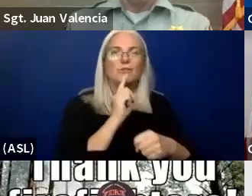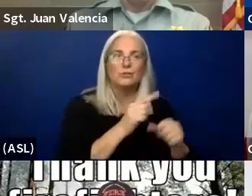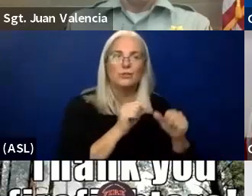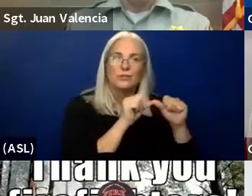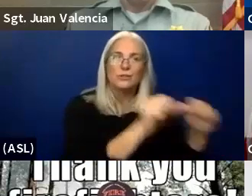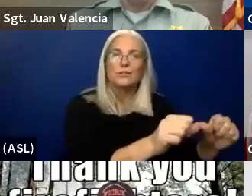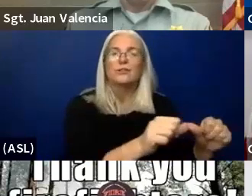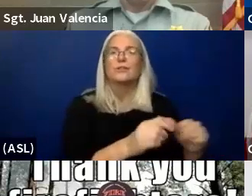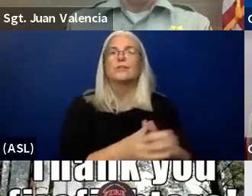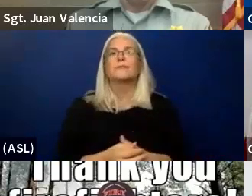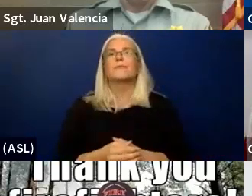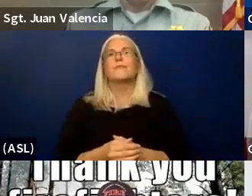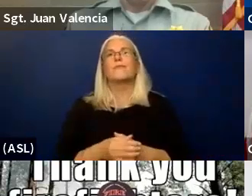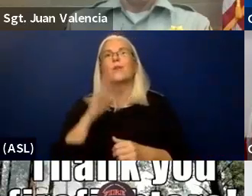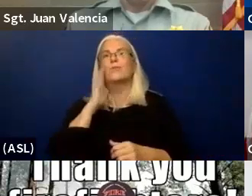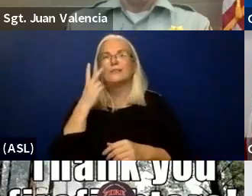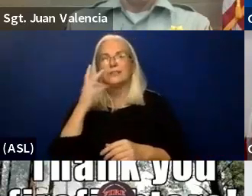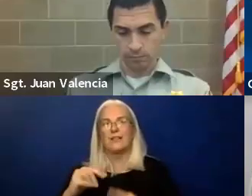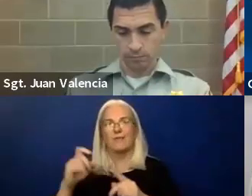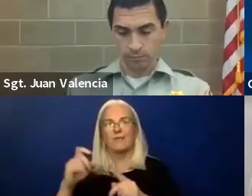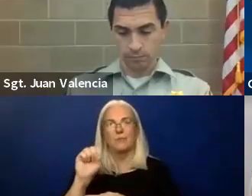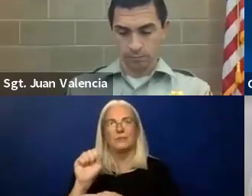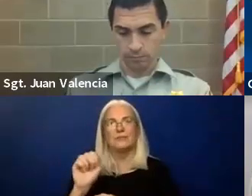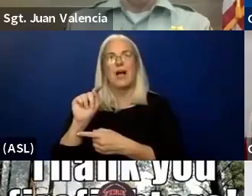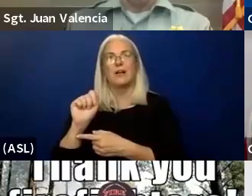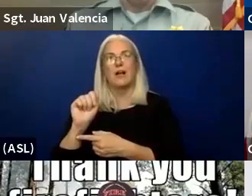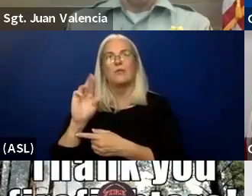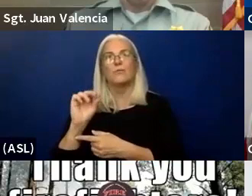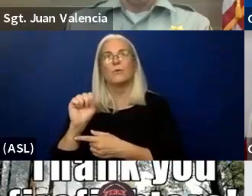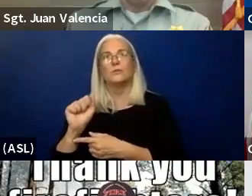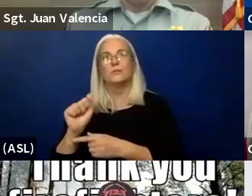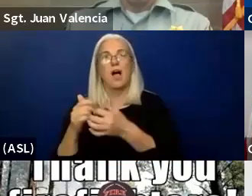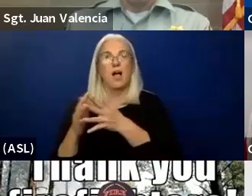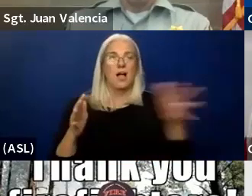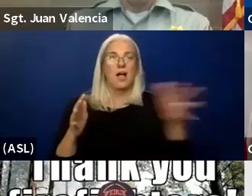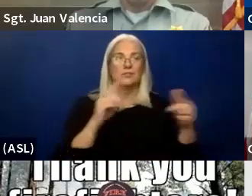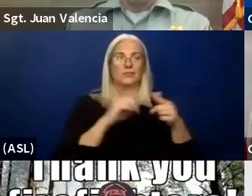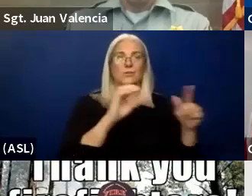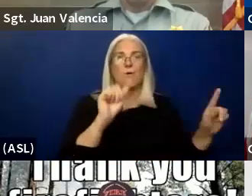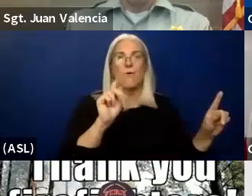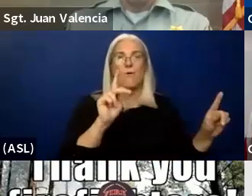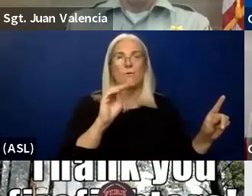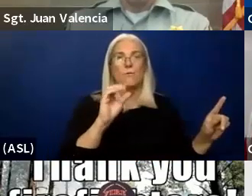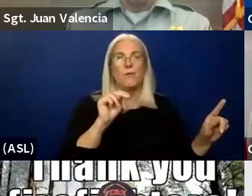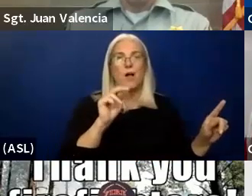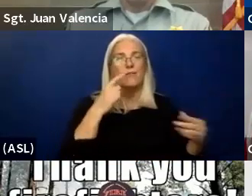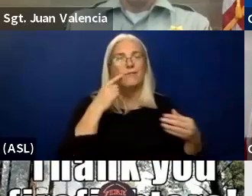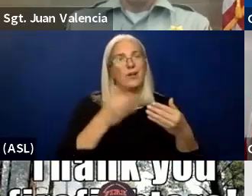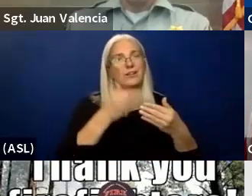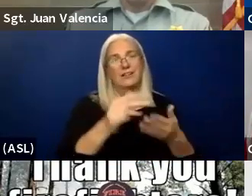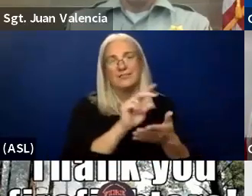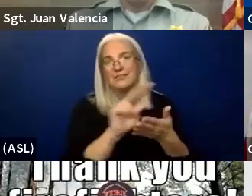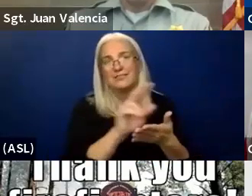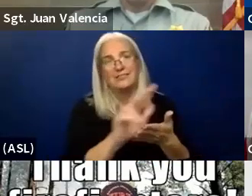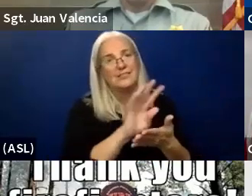from Santa Rosa out past Oakmont for the next few weeks. And that contract should be going out here in the coming days, and do appreciate all the